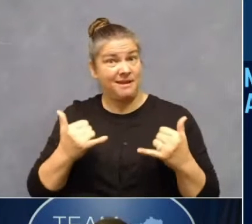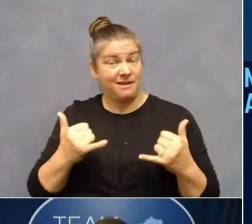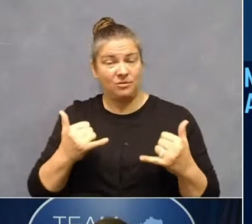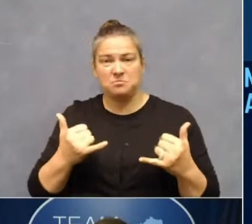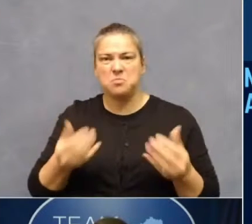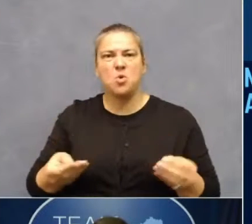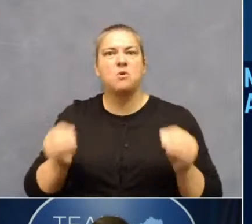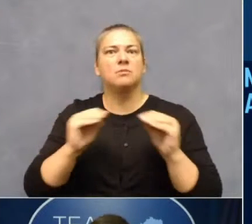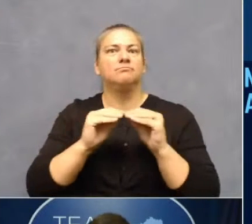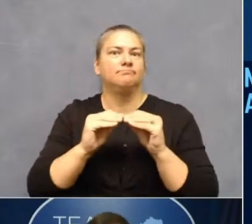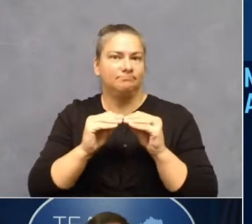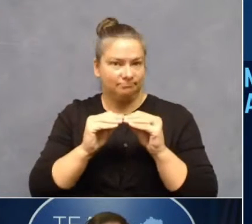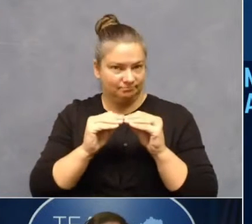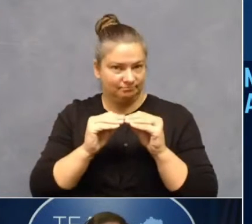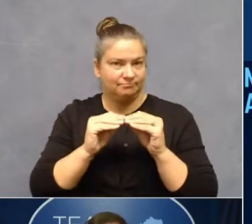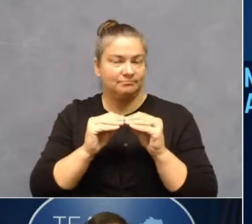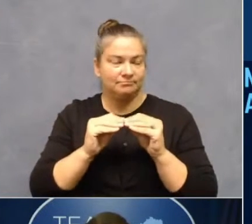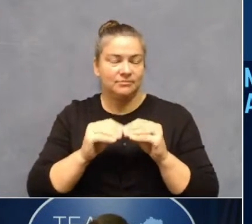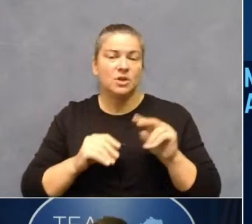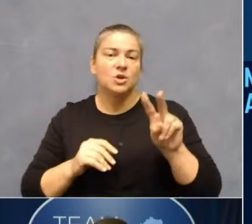And we have lost